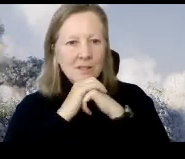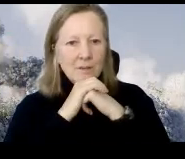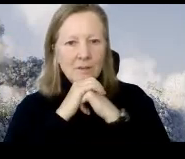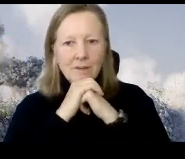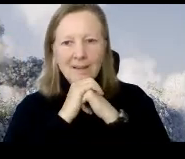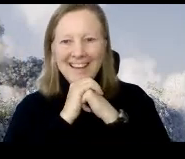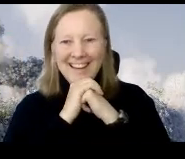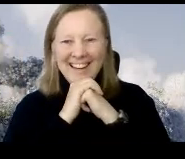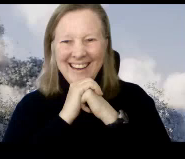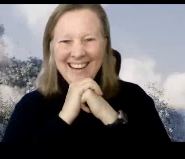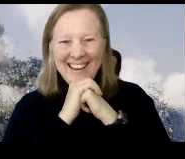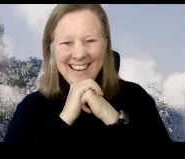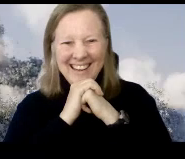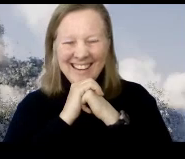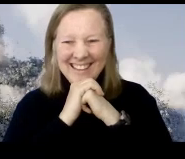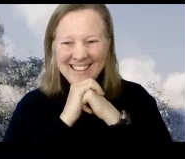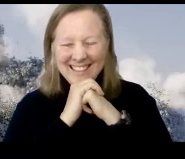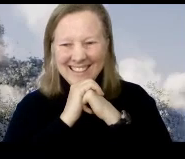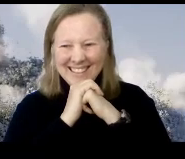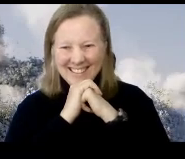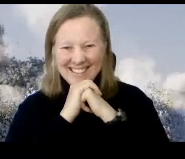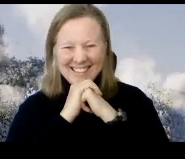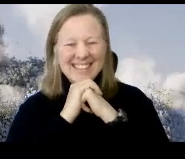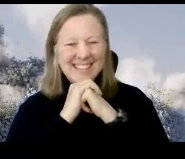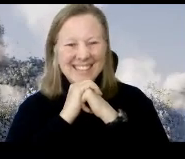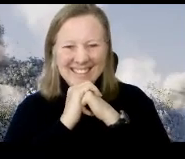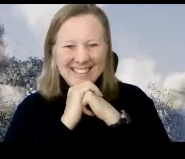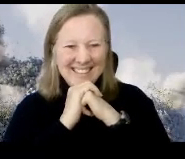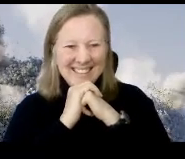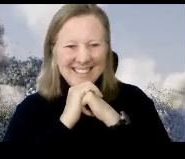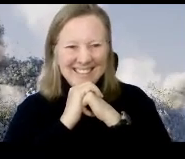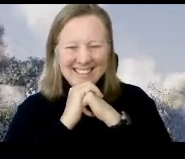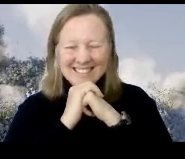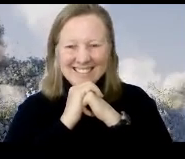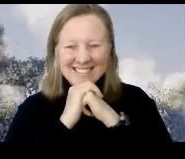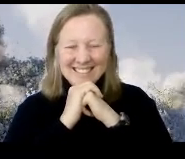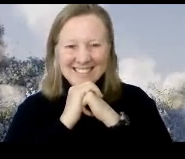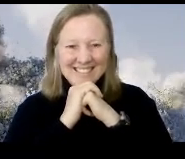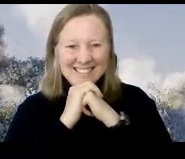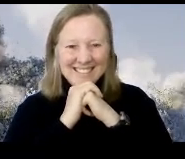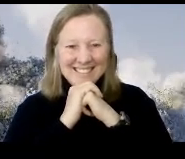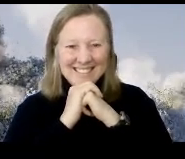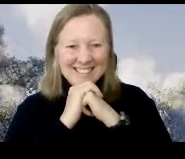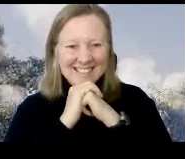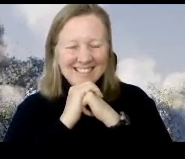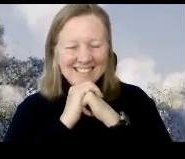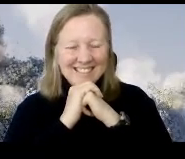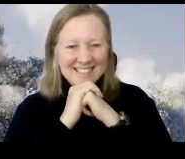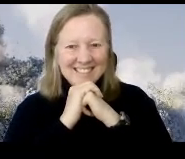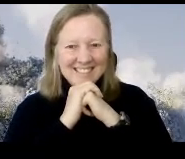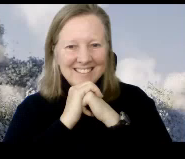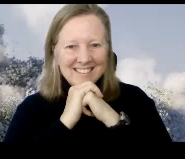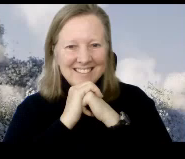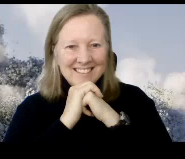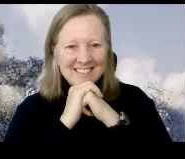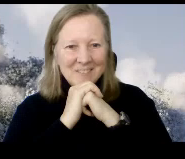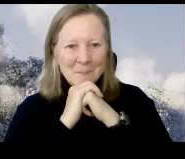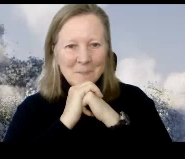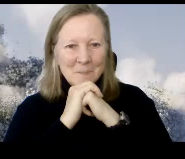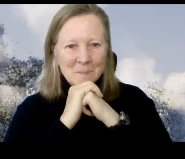once. Yeah, I'm just gonna forward them for you. But meanwhile, we can allow Abrosede, if I'm pronouncing your name